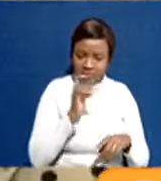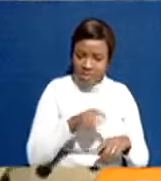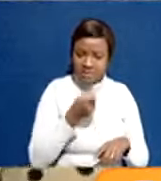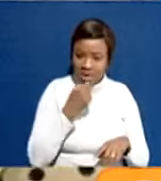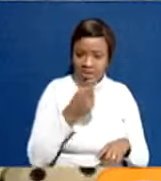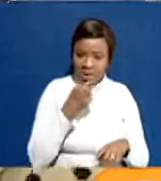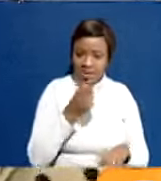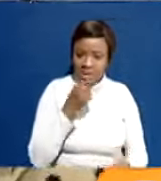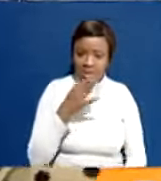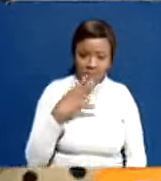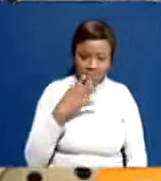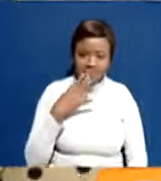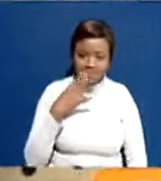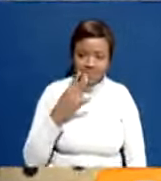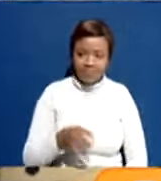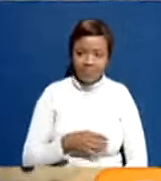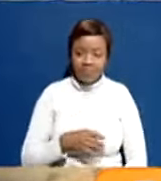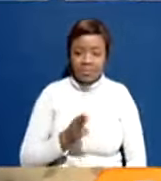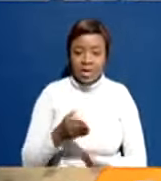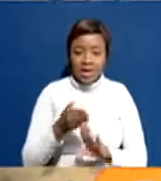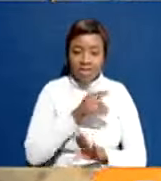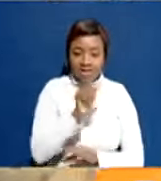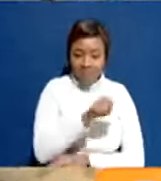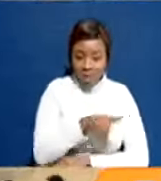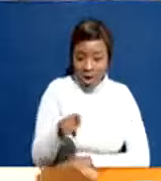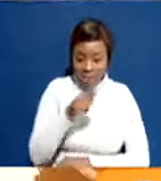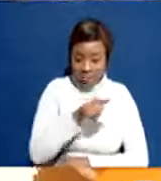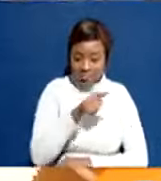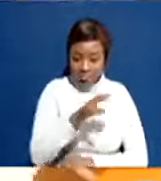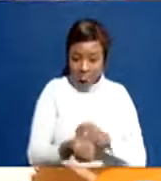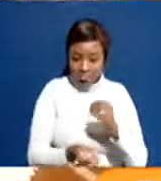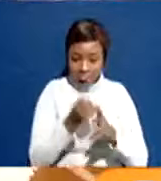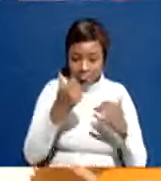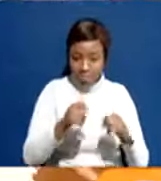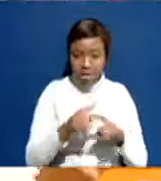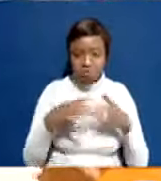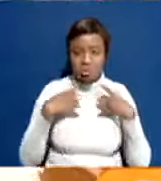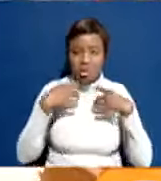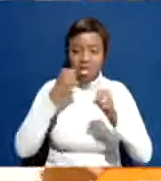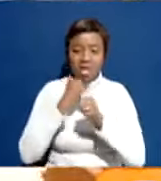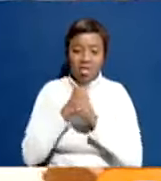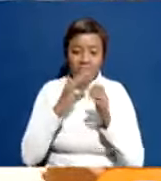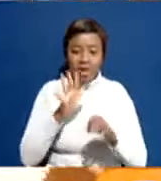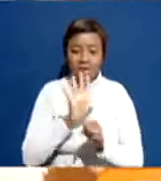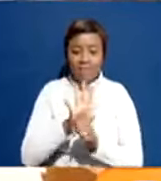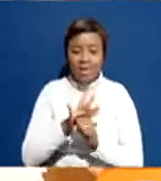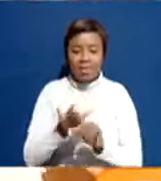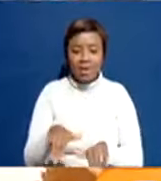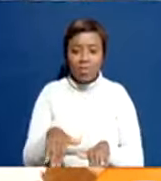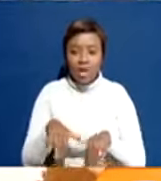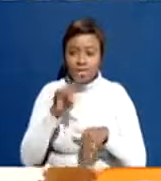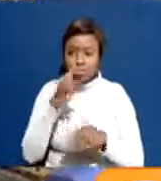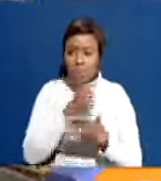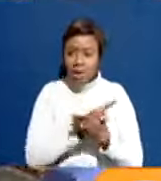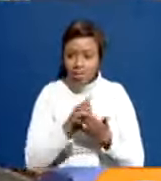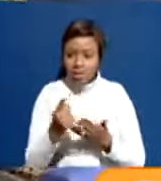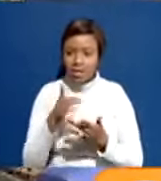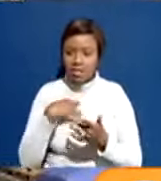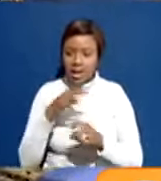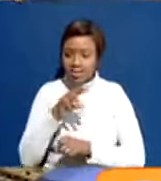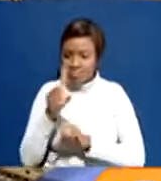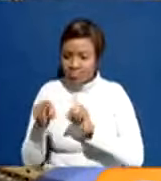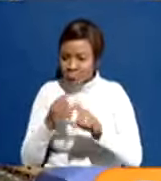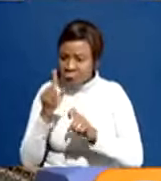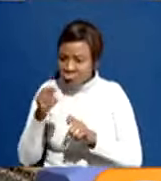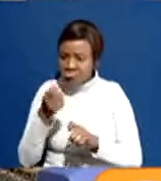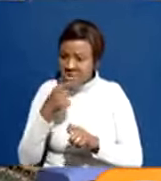basis. Before the digital adherence technology, healthcare workers could wait for more than 1 week to assess patients'